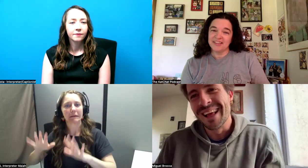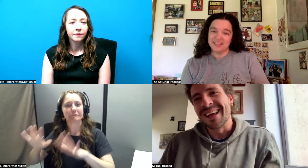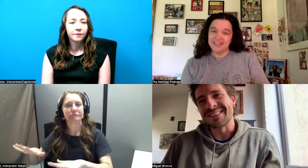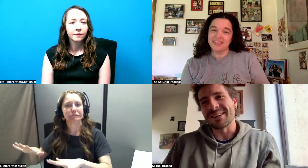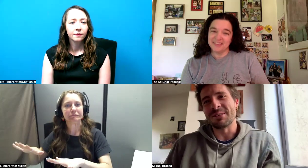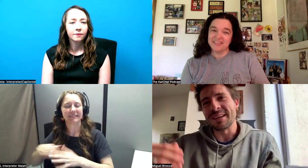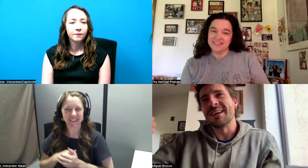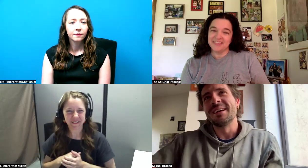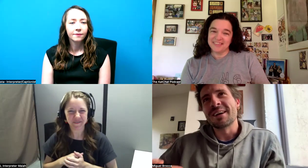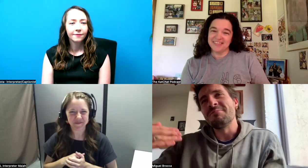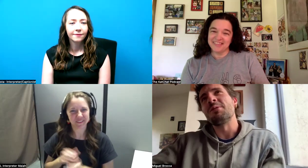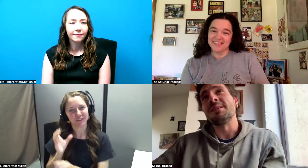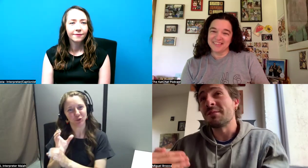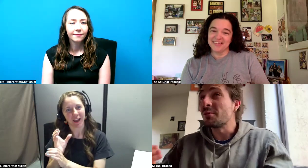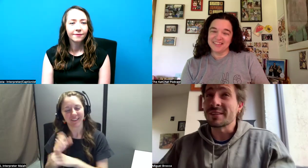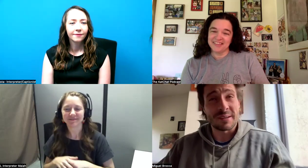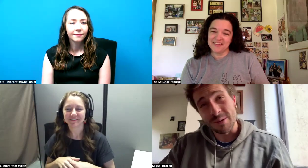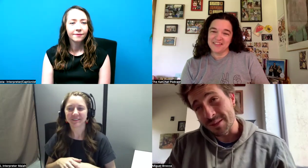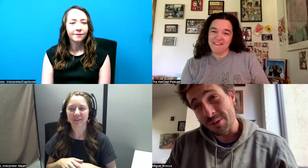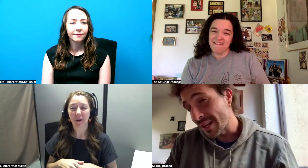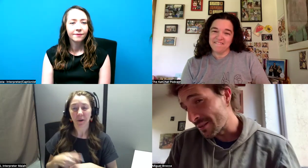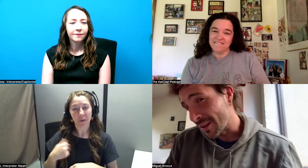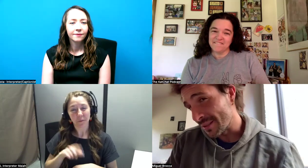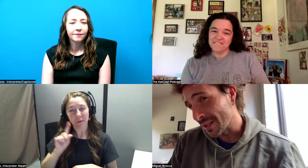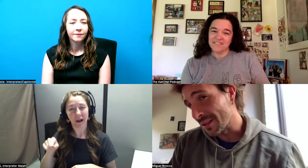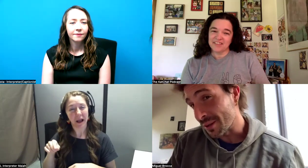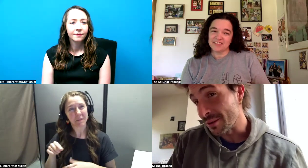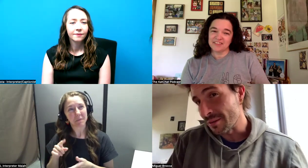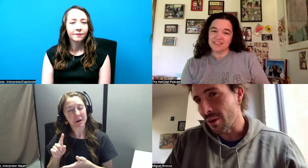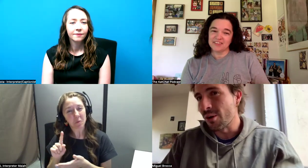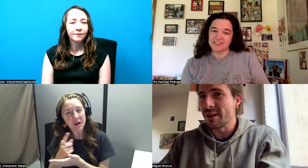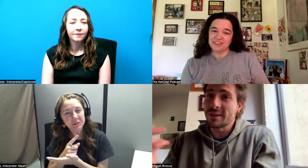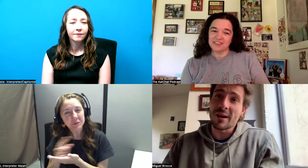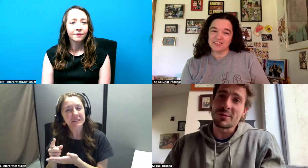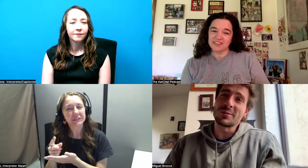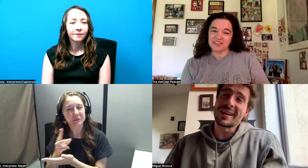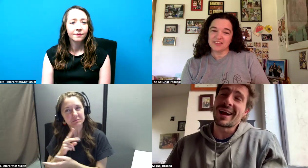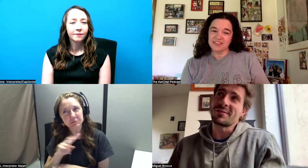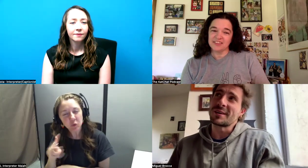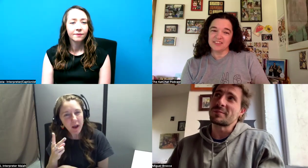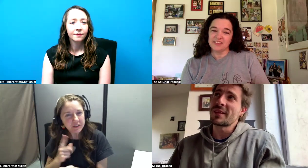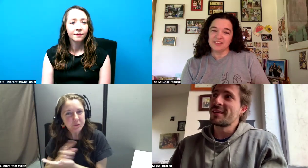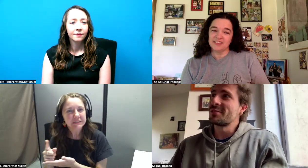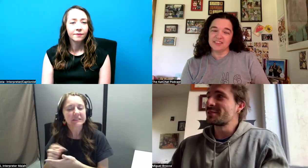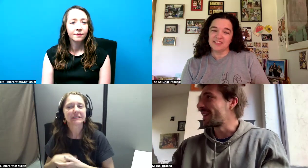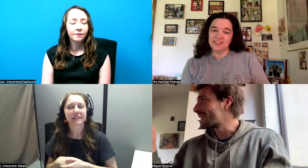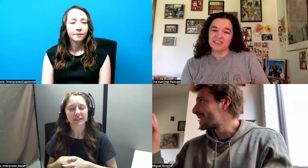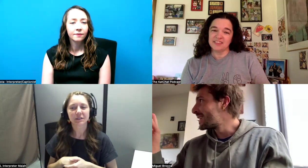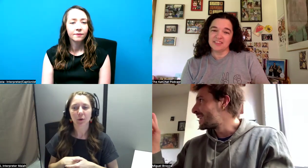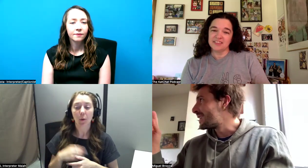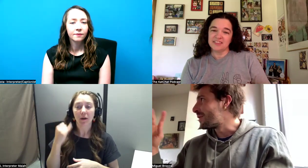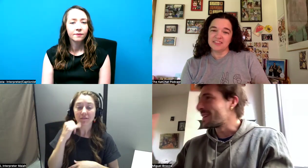But it's like we went to the movies like once a week or twice a week if we could, or if not, we would have like there's